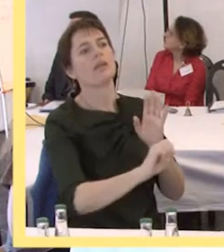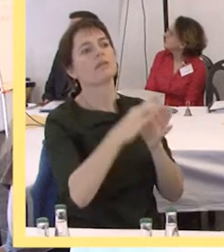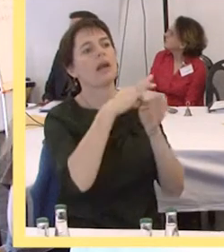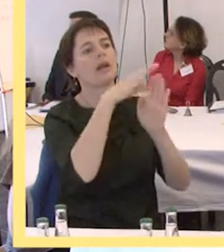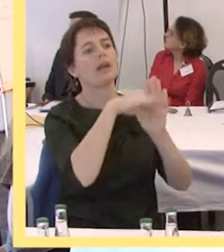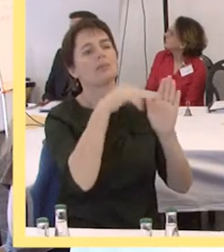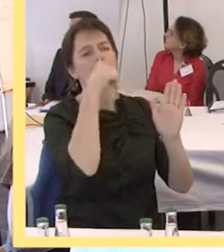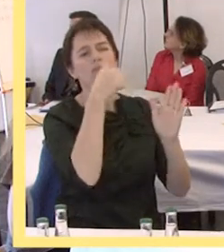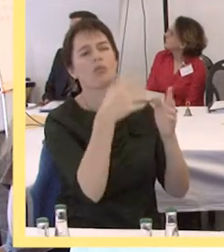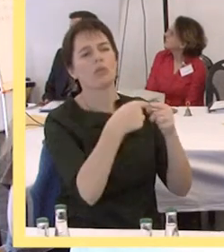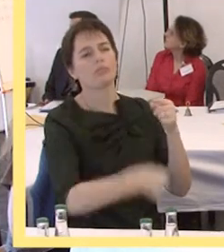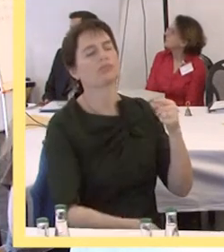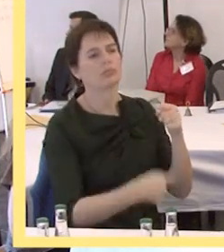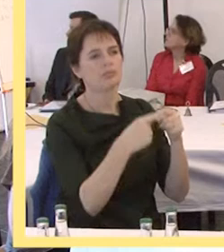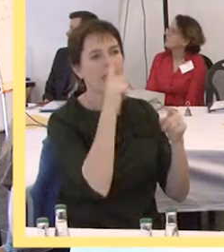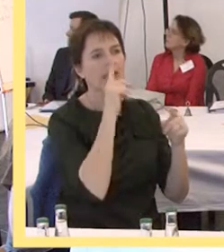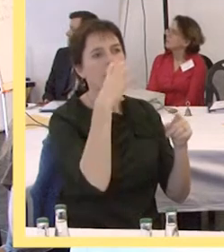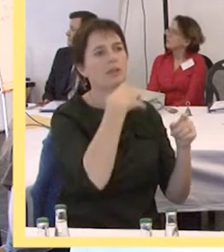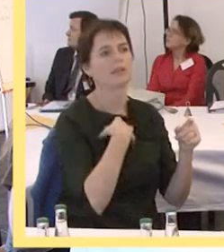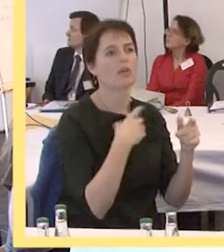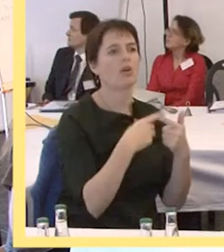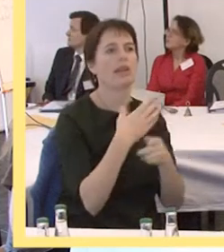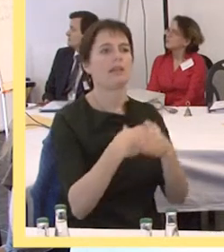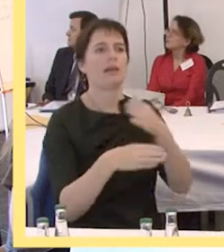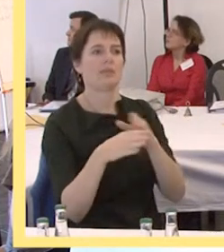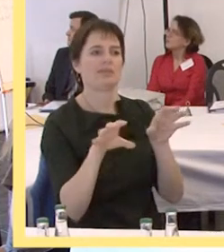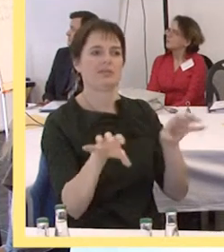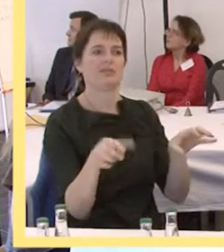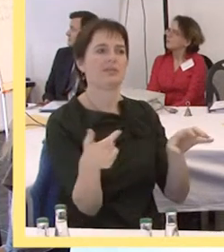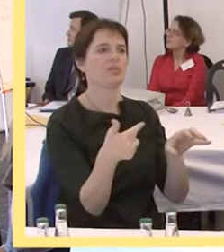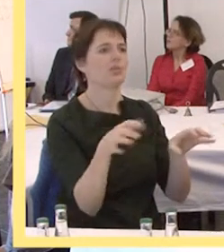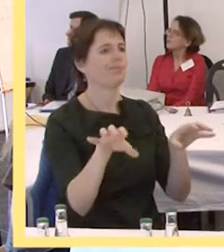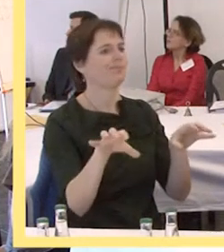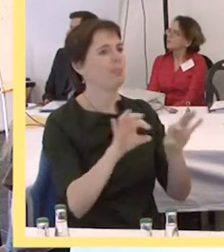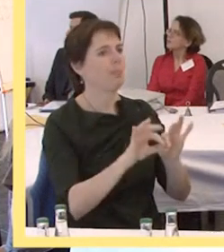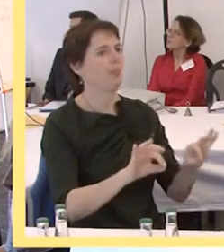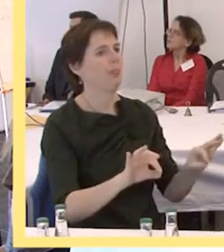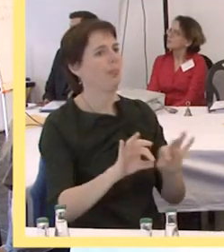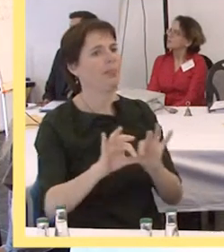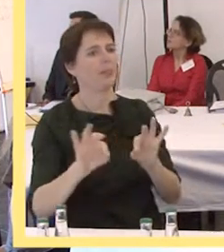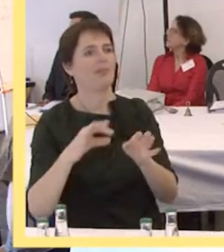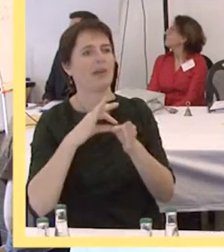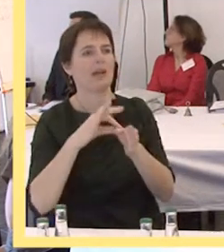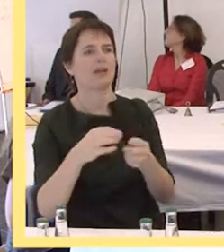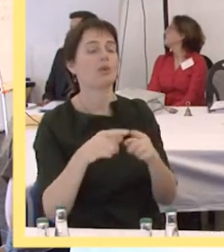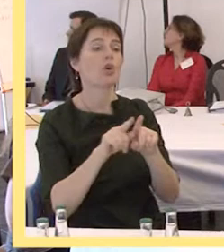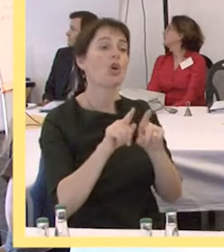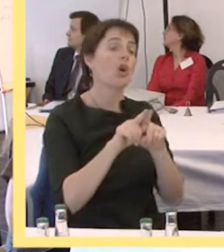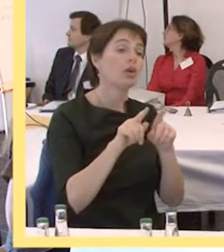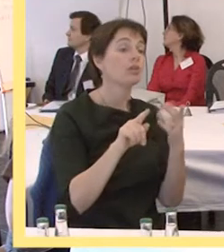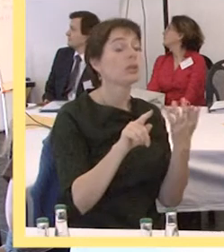people and persons with disabilities, but also gaps on gender,